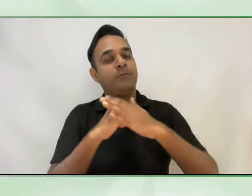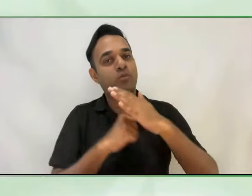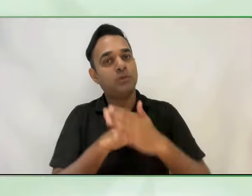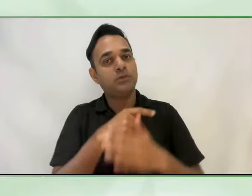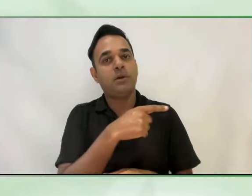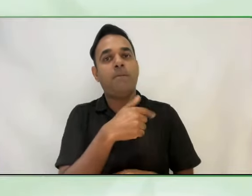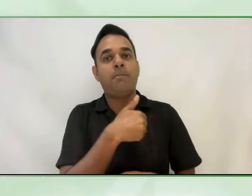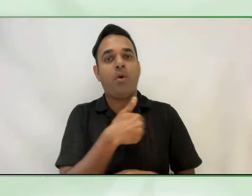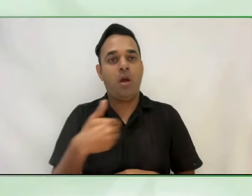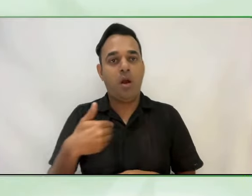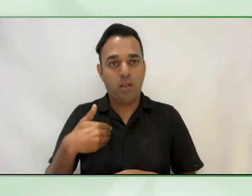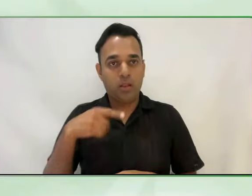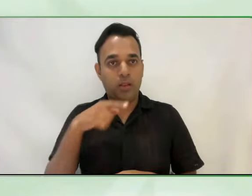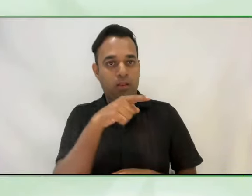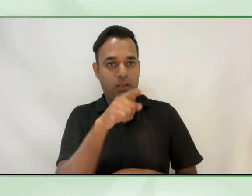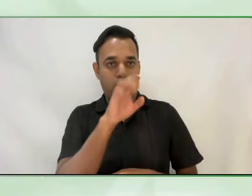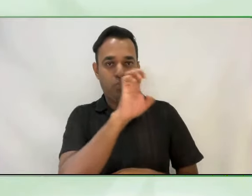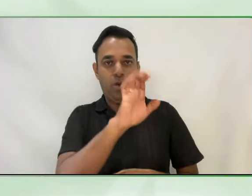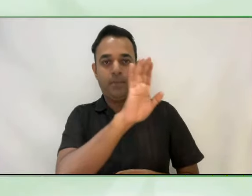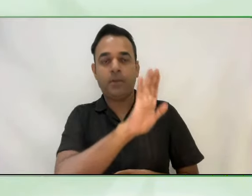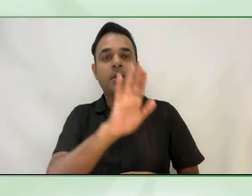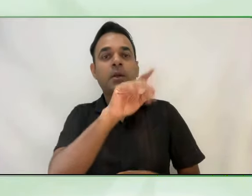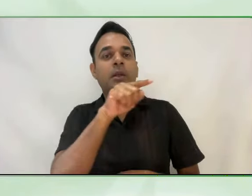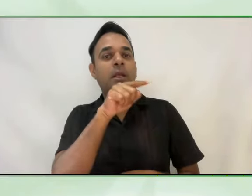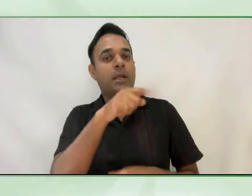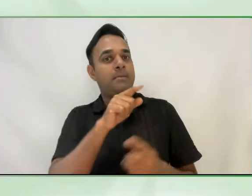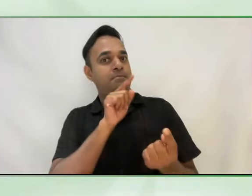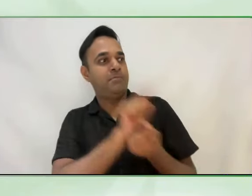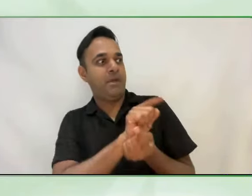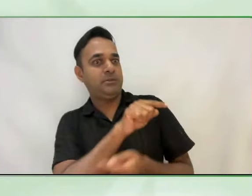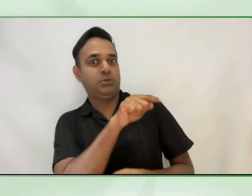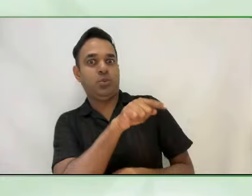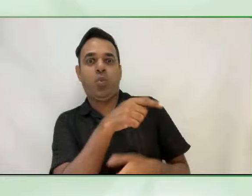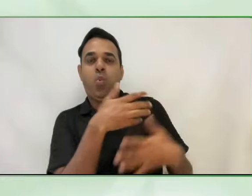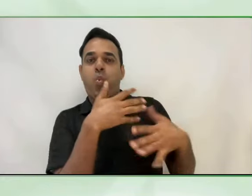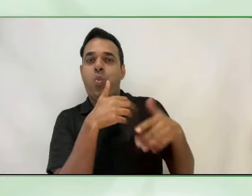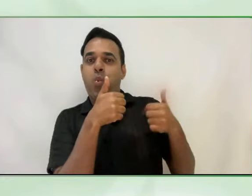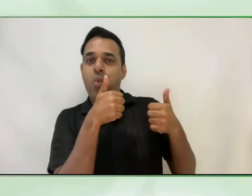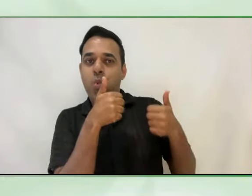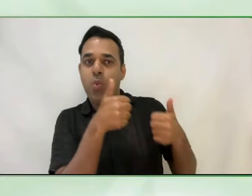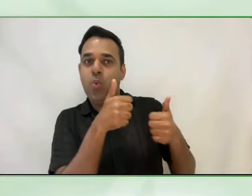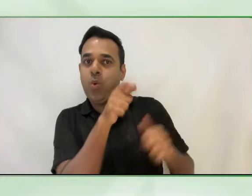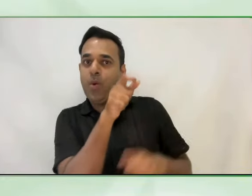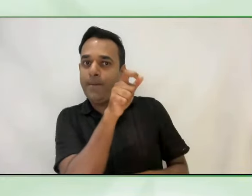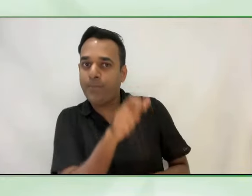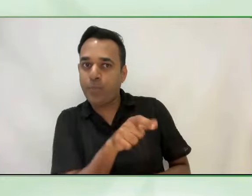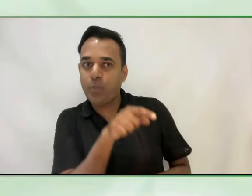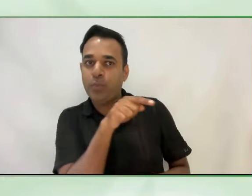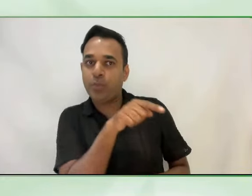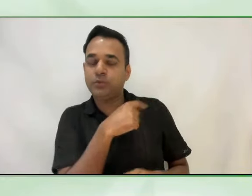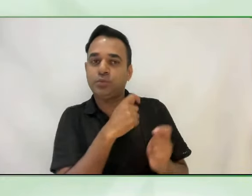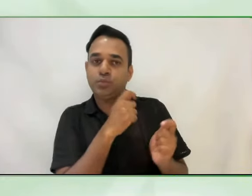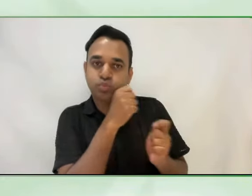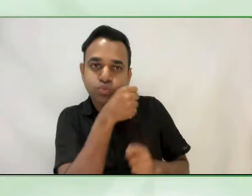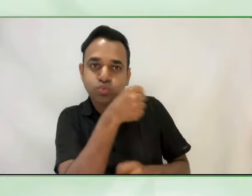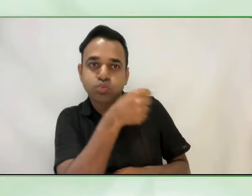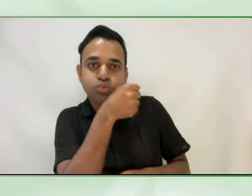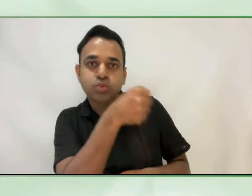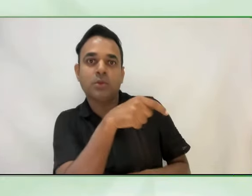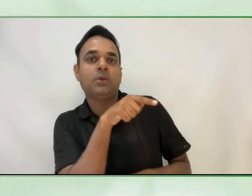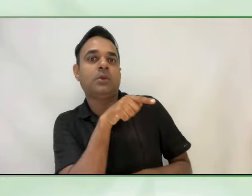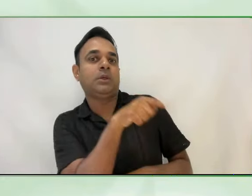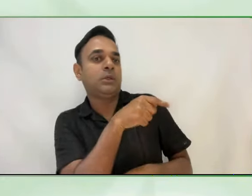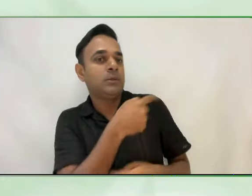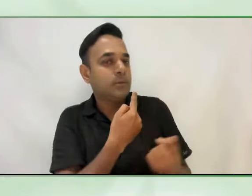the Neurodiversity Employer Index and how it can lead the way for neuro-inclusion in the